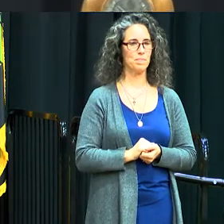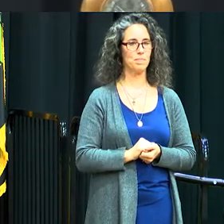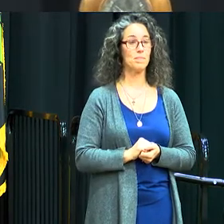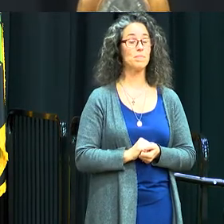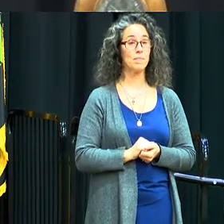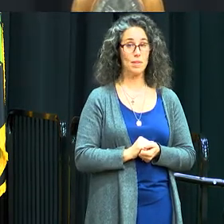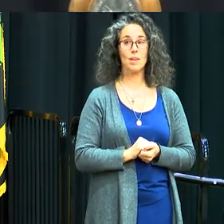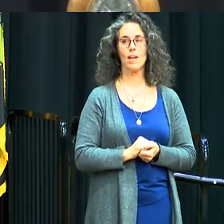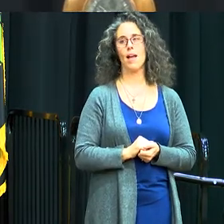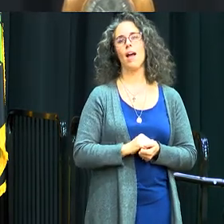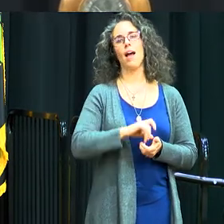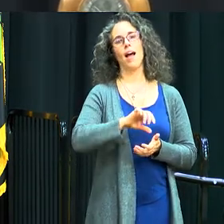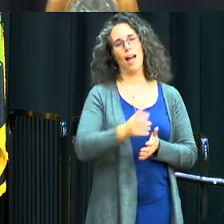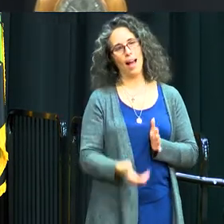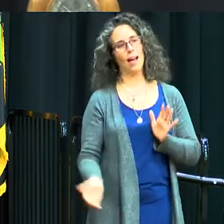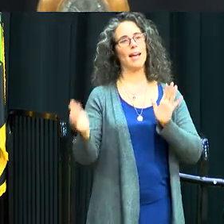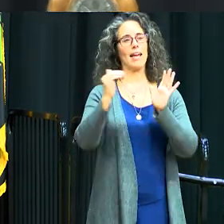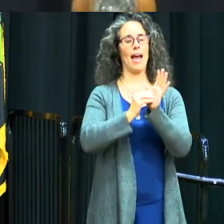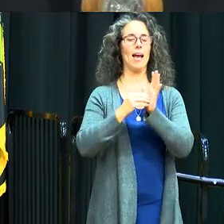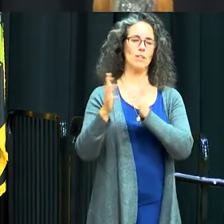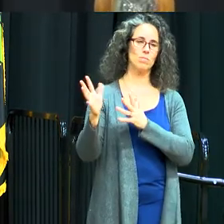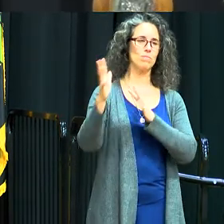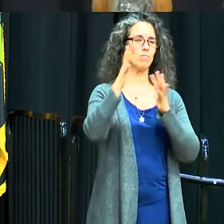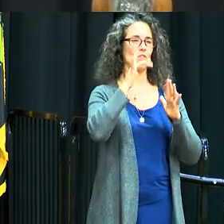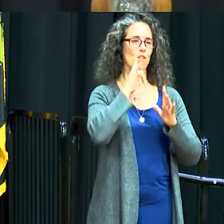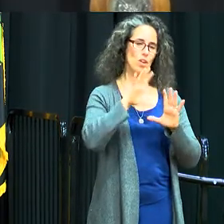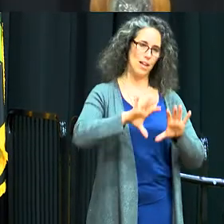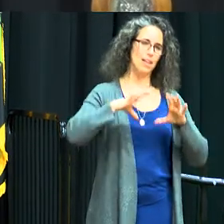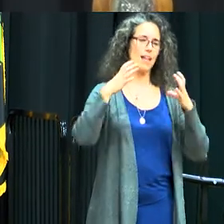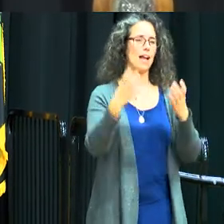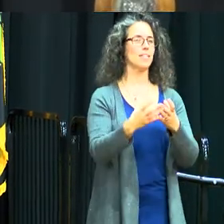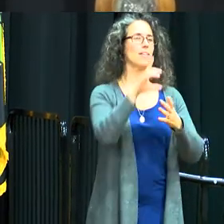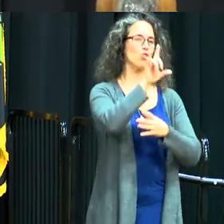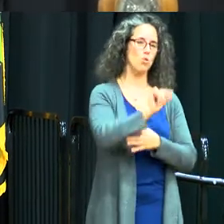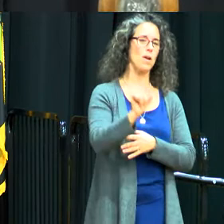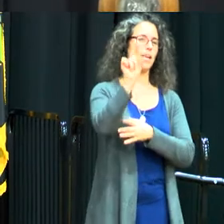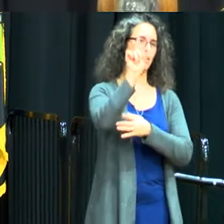Let's have another round of applause for the class of 2020.